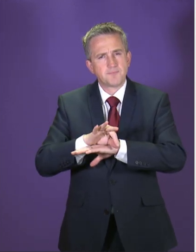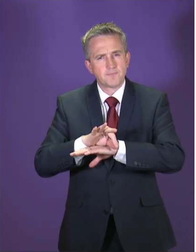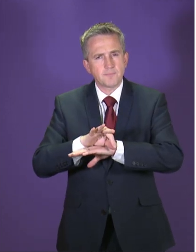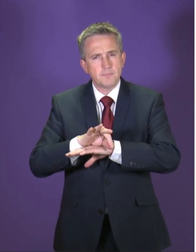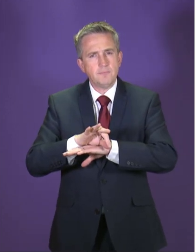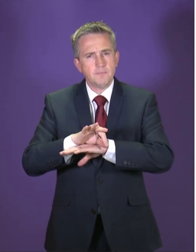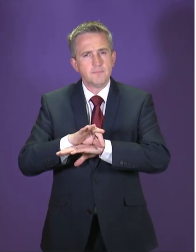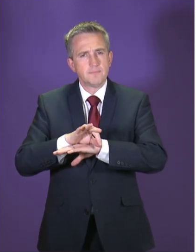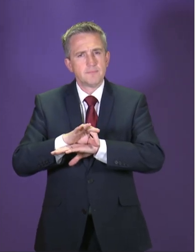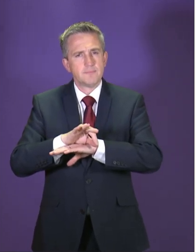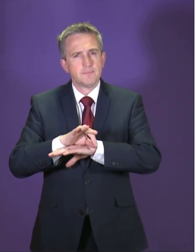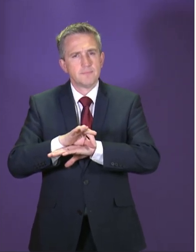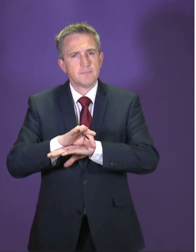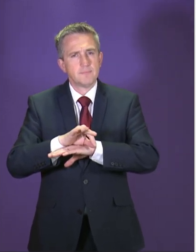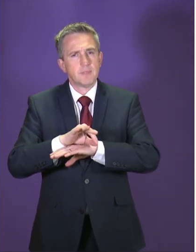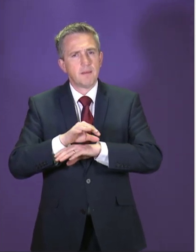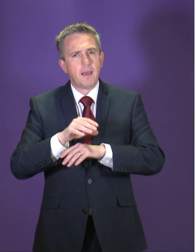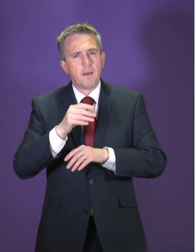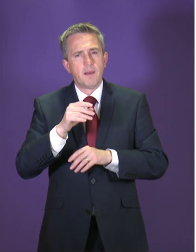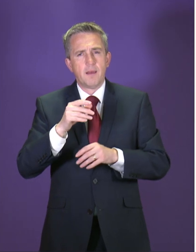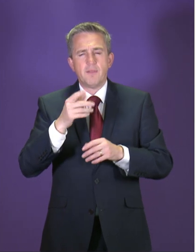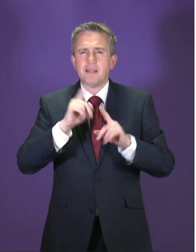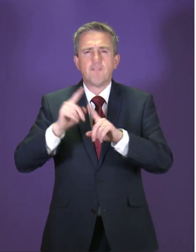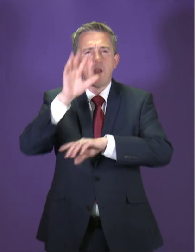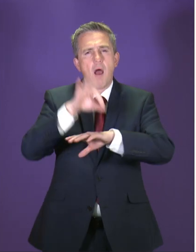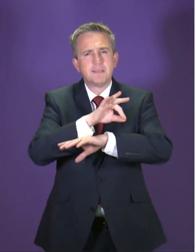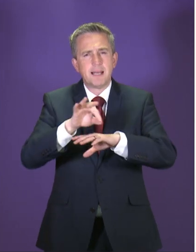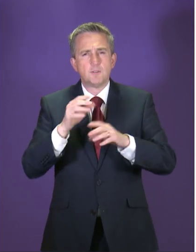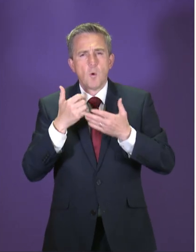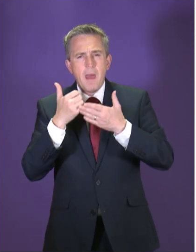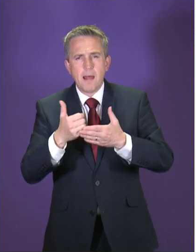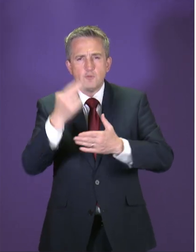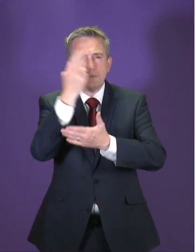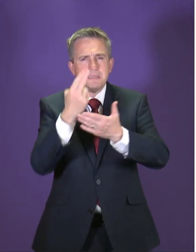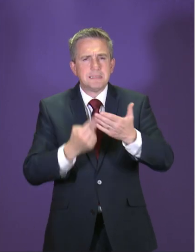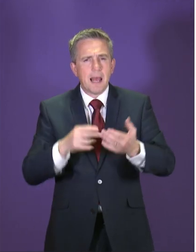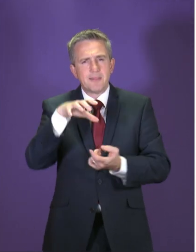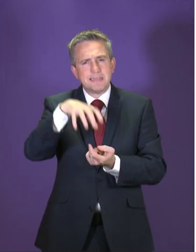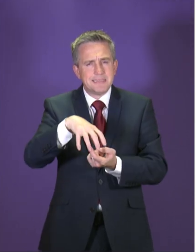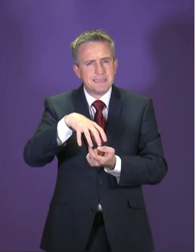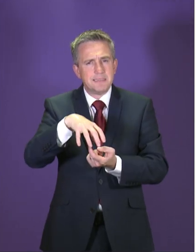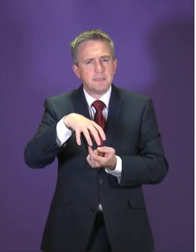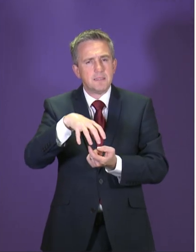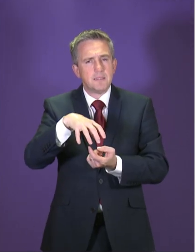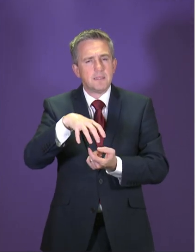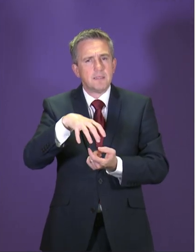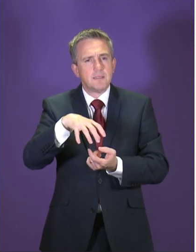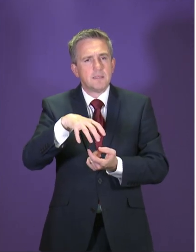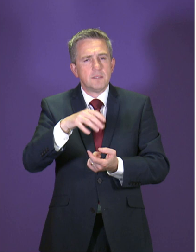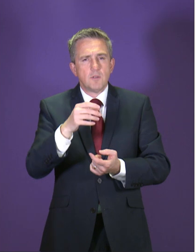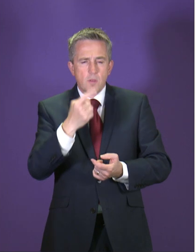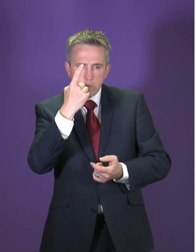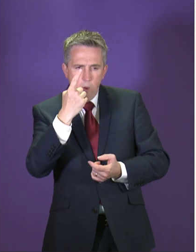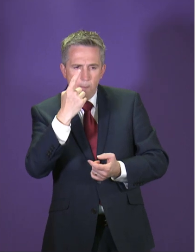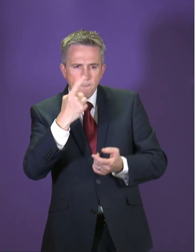in the course of the life decay cycle of a city. So we came to the area of the High Line. It was full